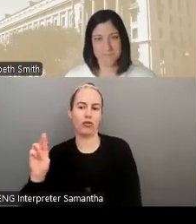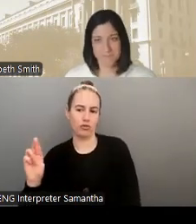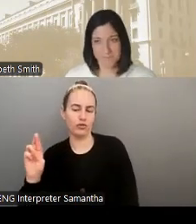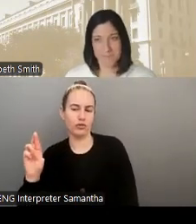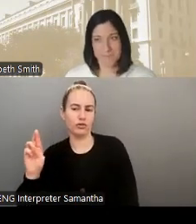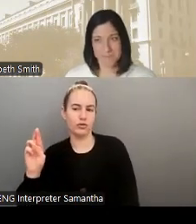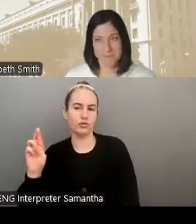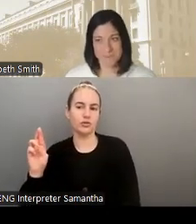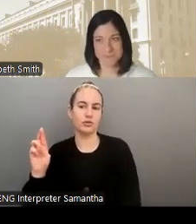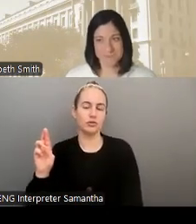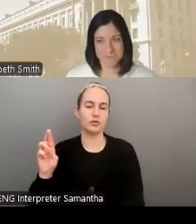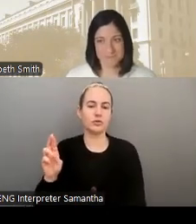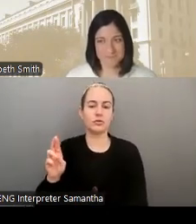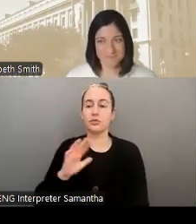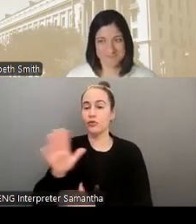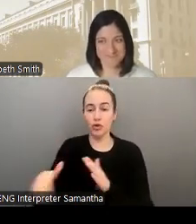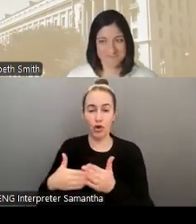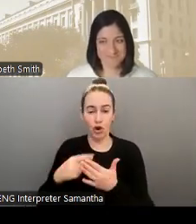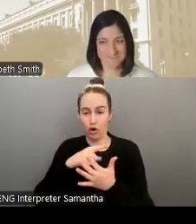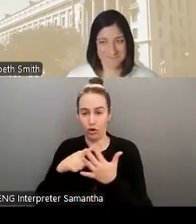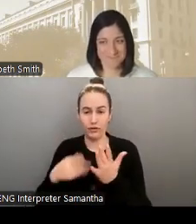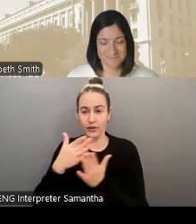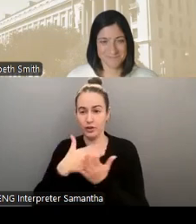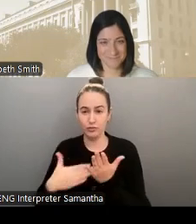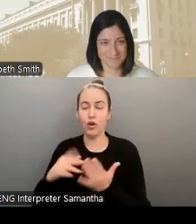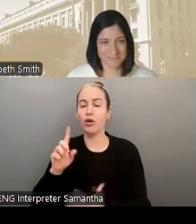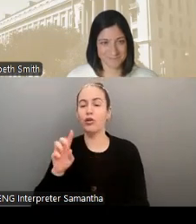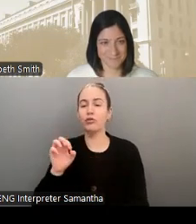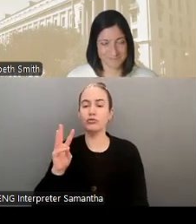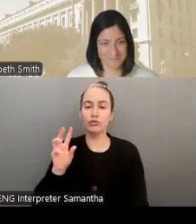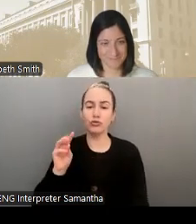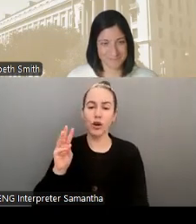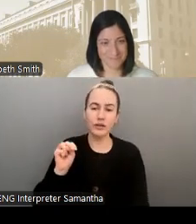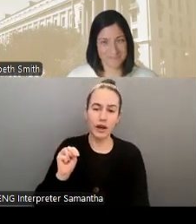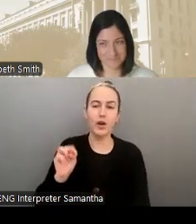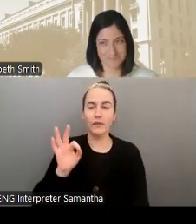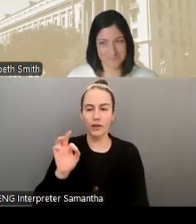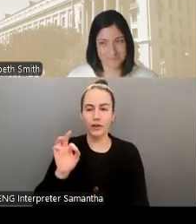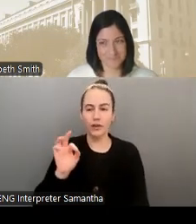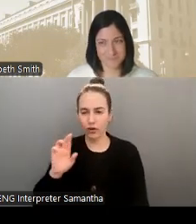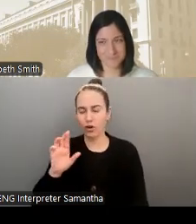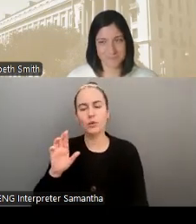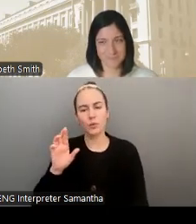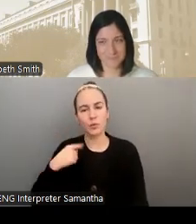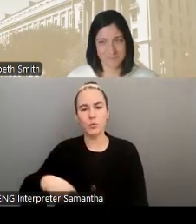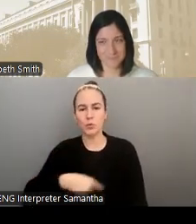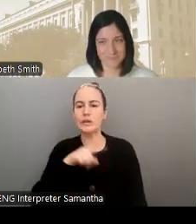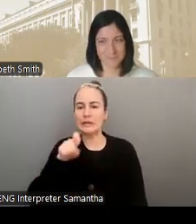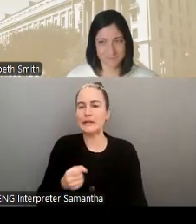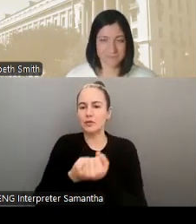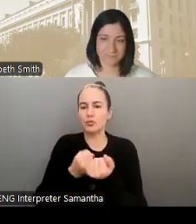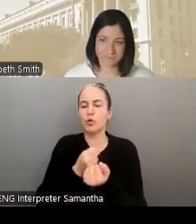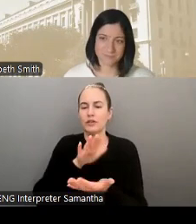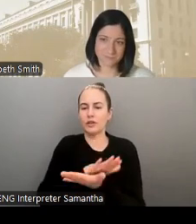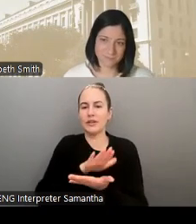For all of these aspects of the program, drawdowns, FFRs, we do look for supporting documentation for FFRs, what